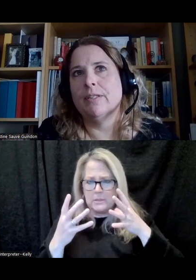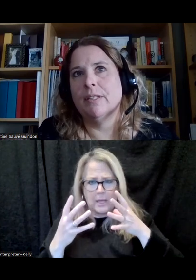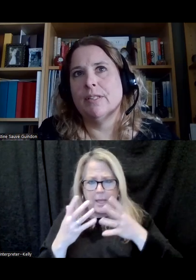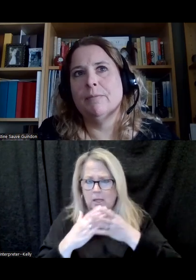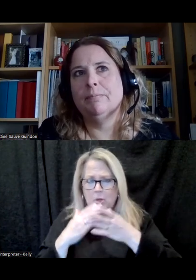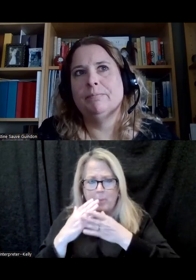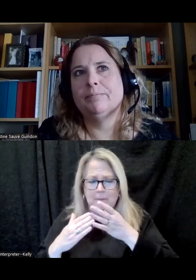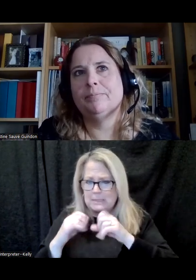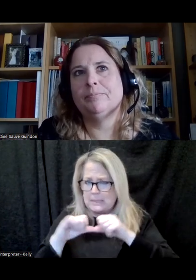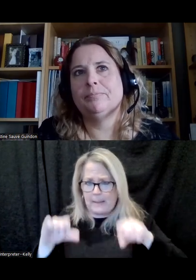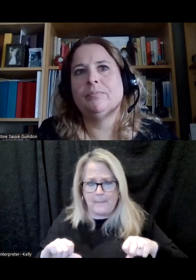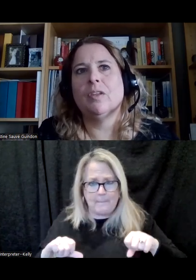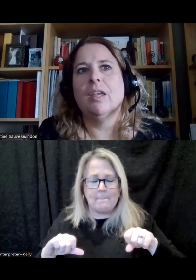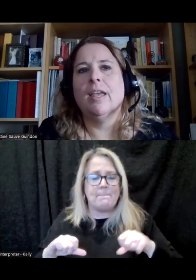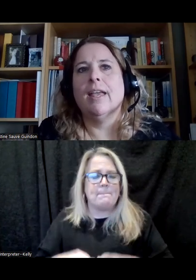multi-component system.